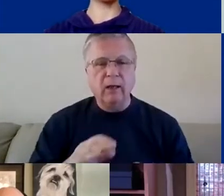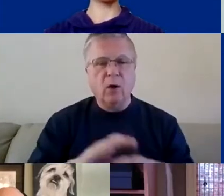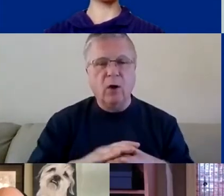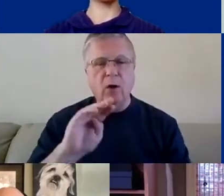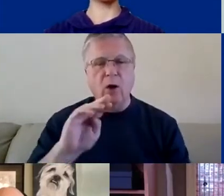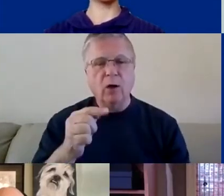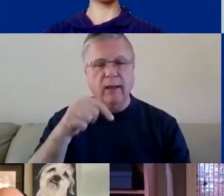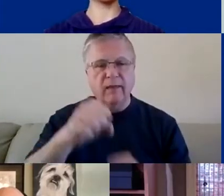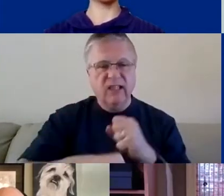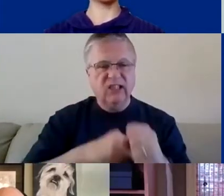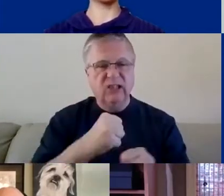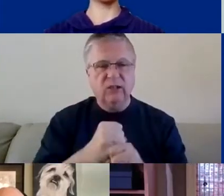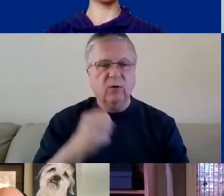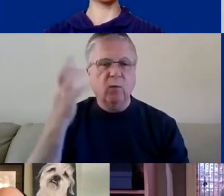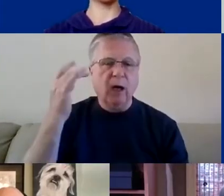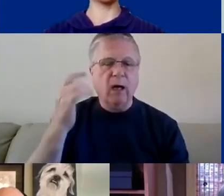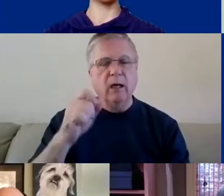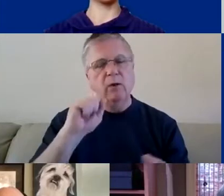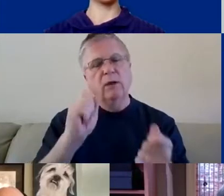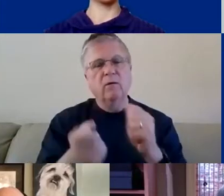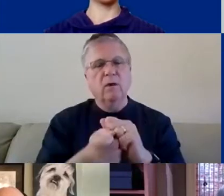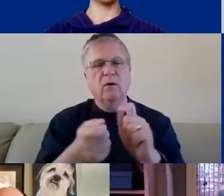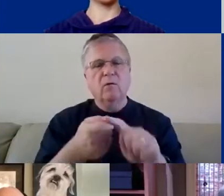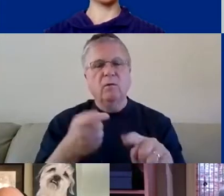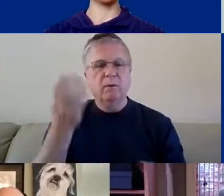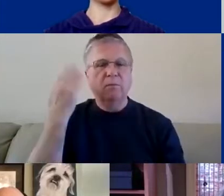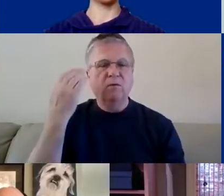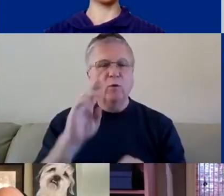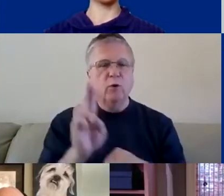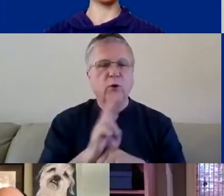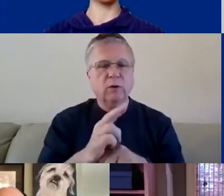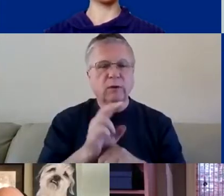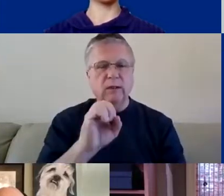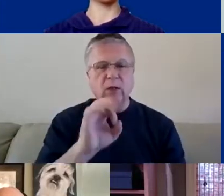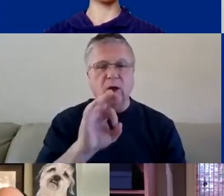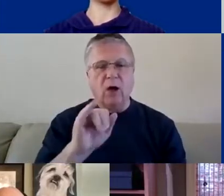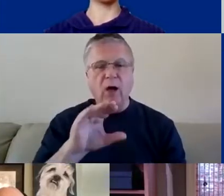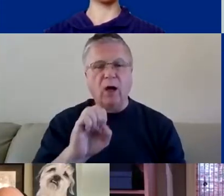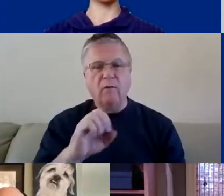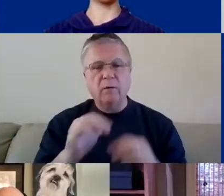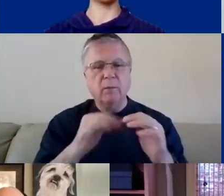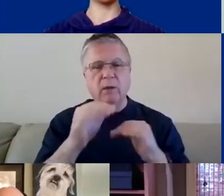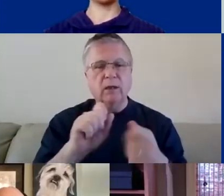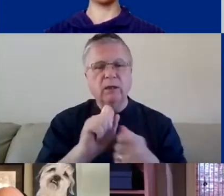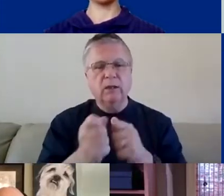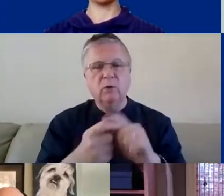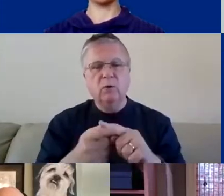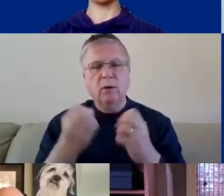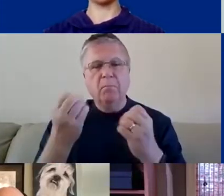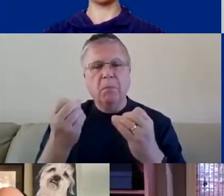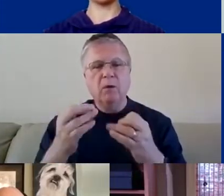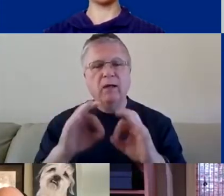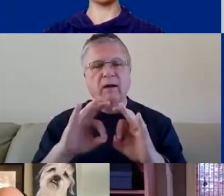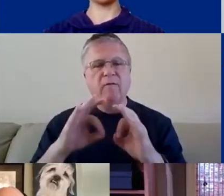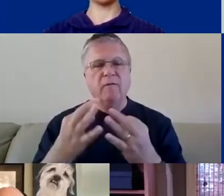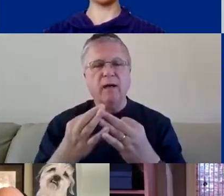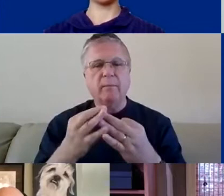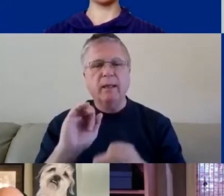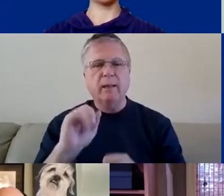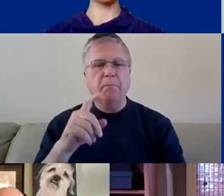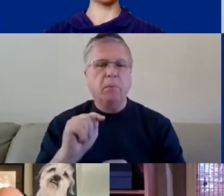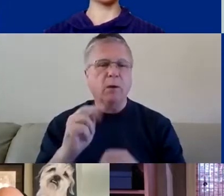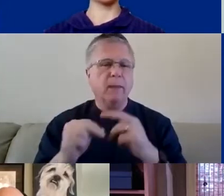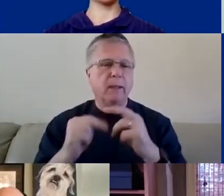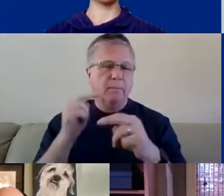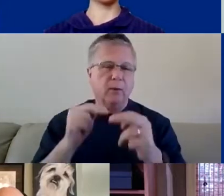the intent of converting it from its prior use as an office building to a multifamily apartment building. As